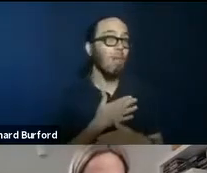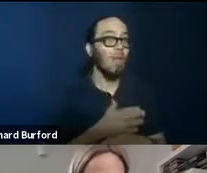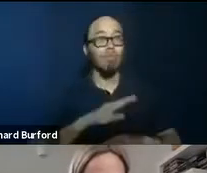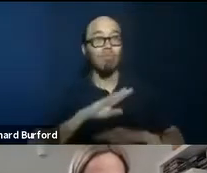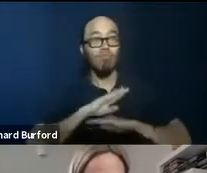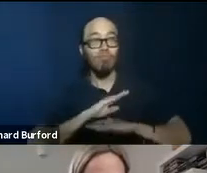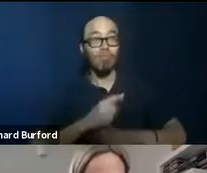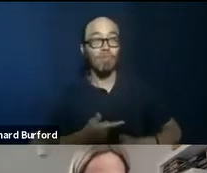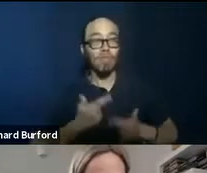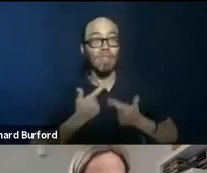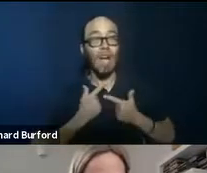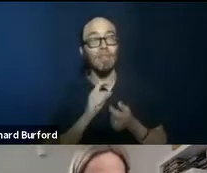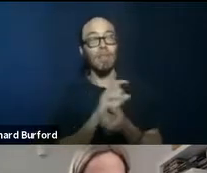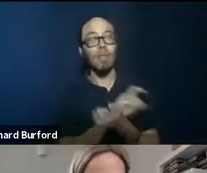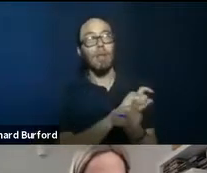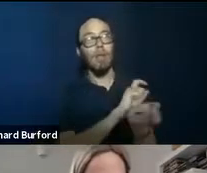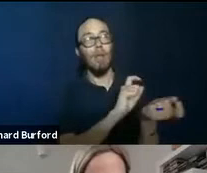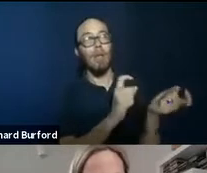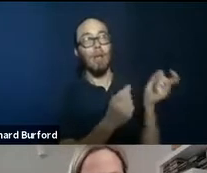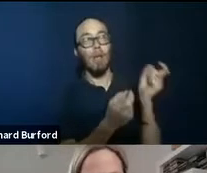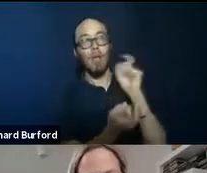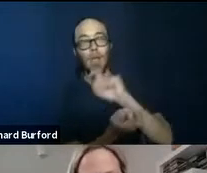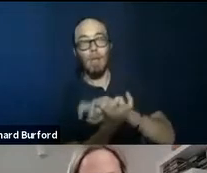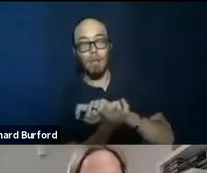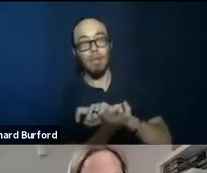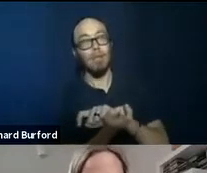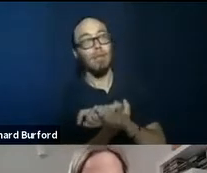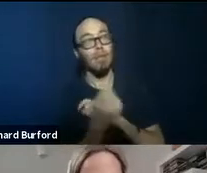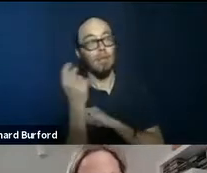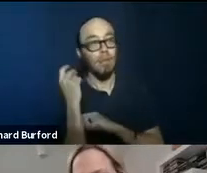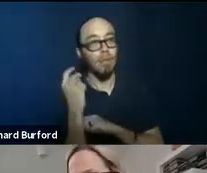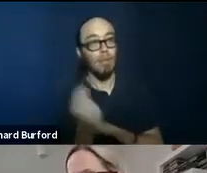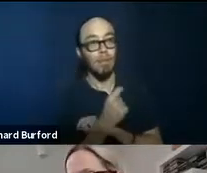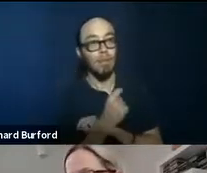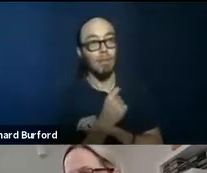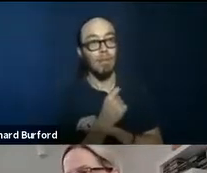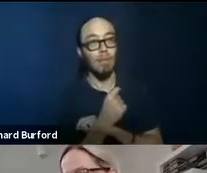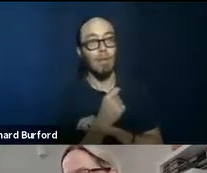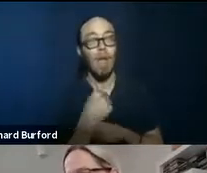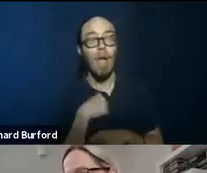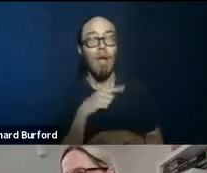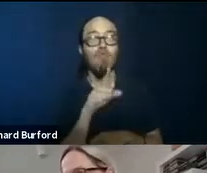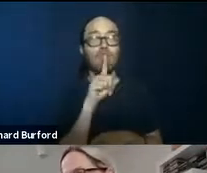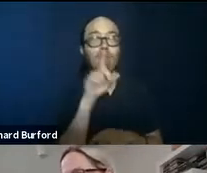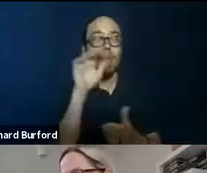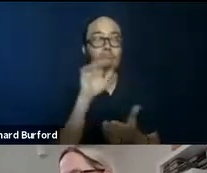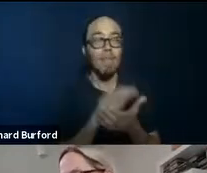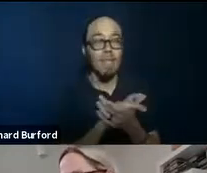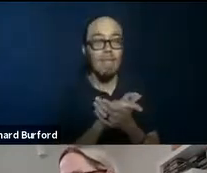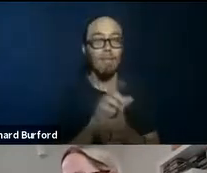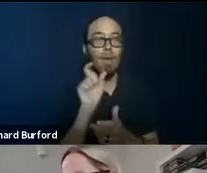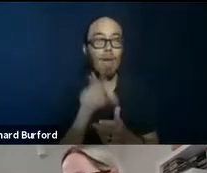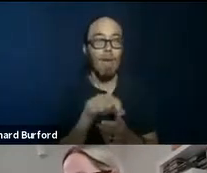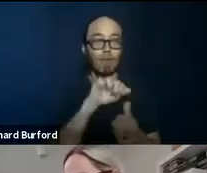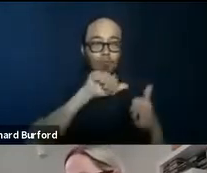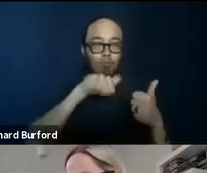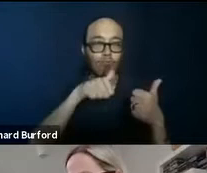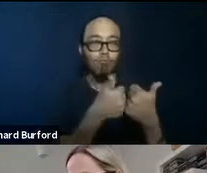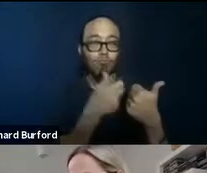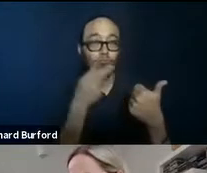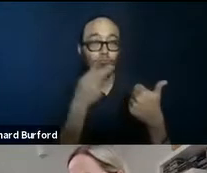lives have changed almost overnight. But I really believe that we've got to view these challenges